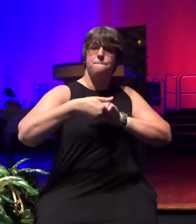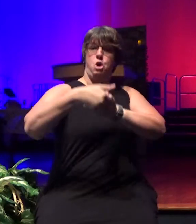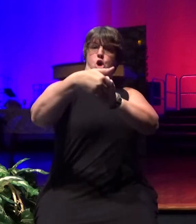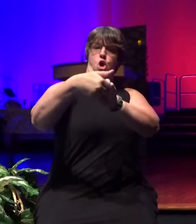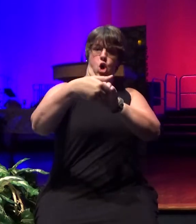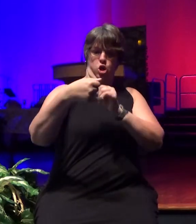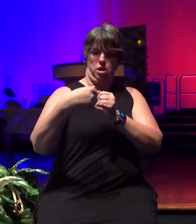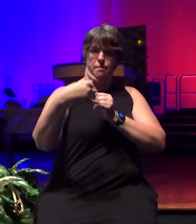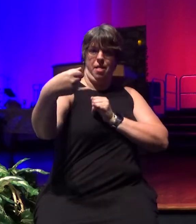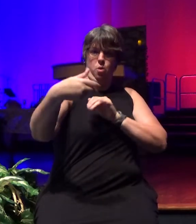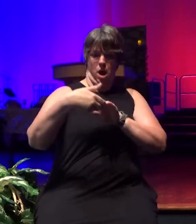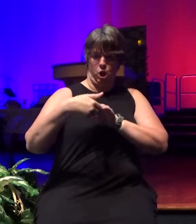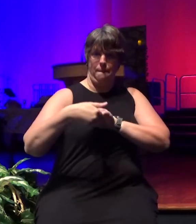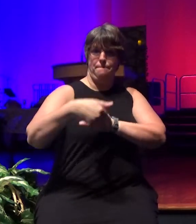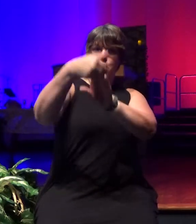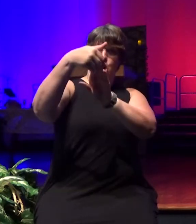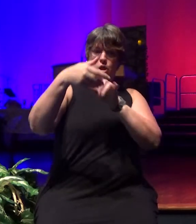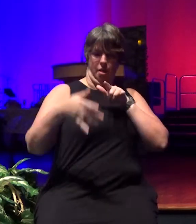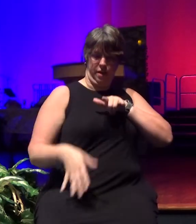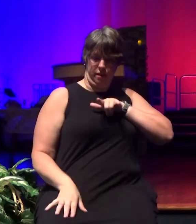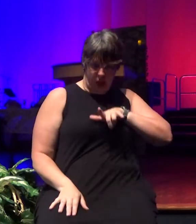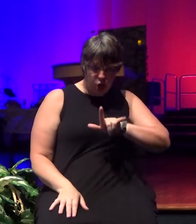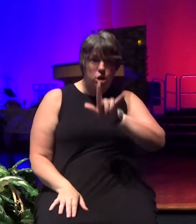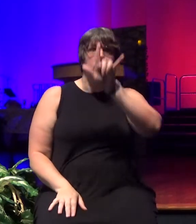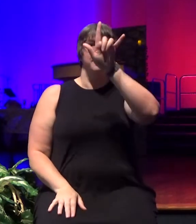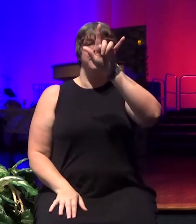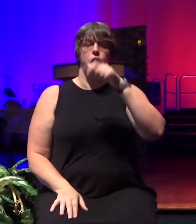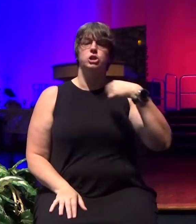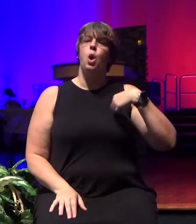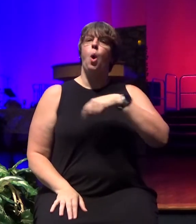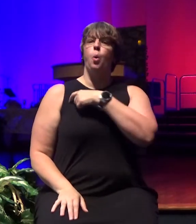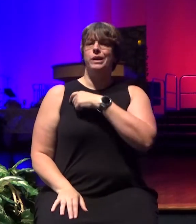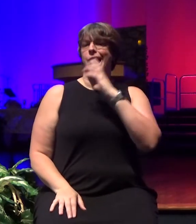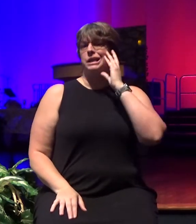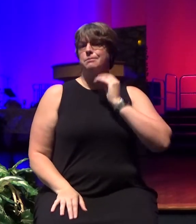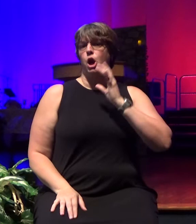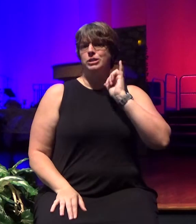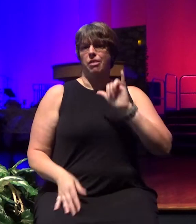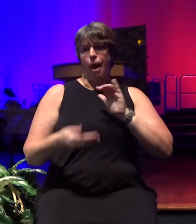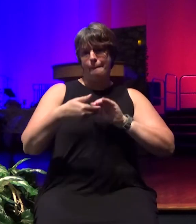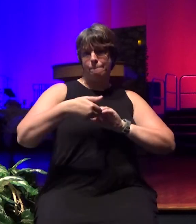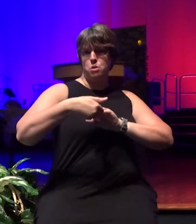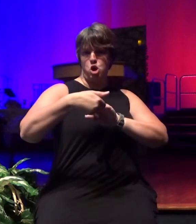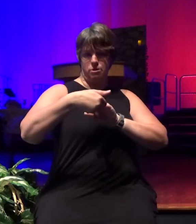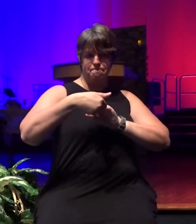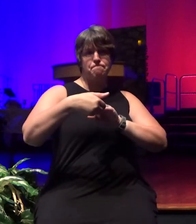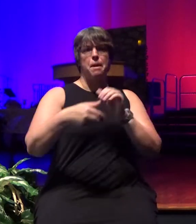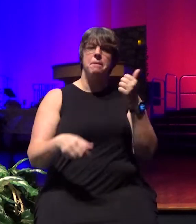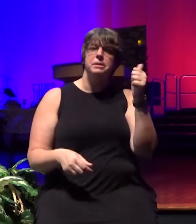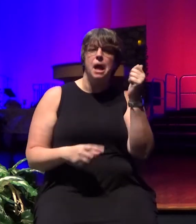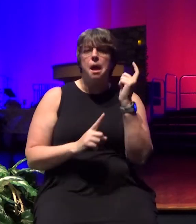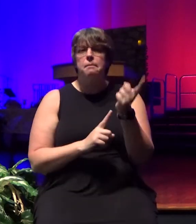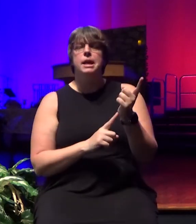had been experiencing that elevation for about, maybe 10 minutes when at one point I